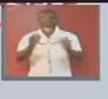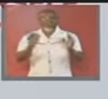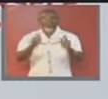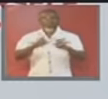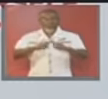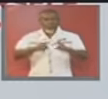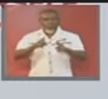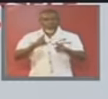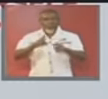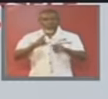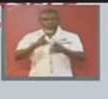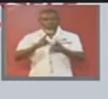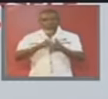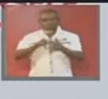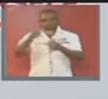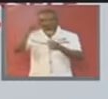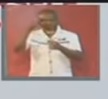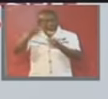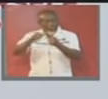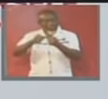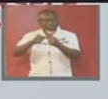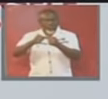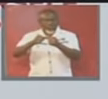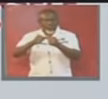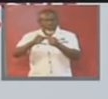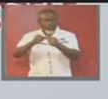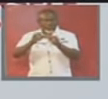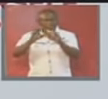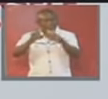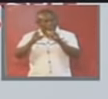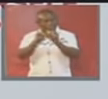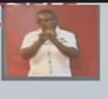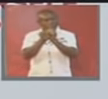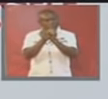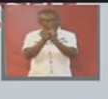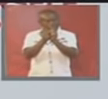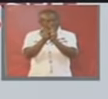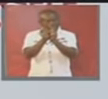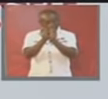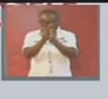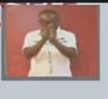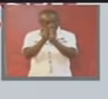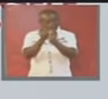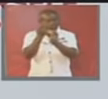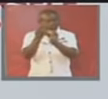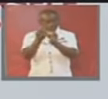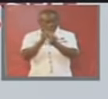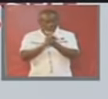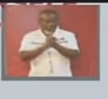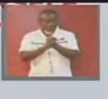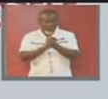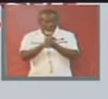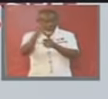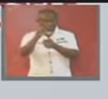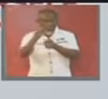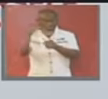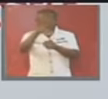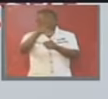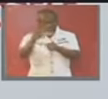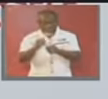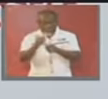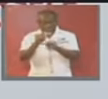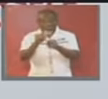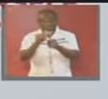come back to my mind. The new variant, the South African variant, the UK